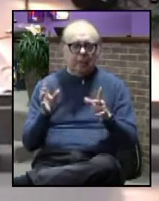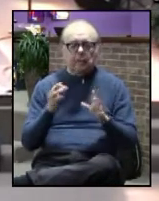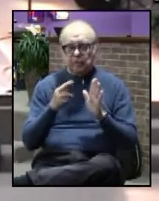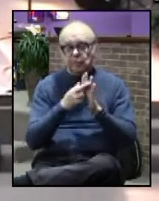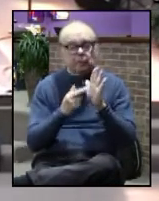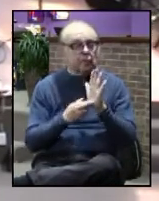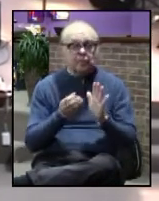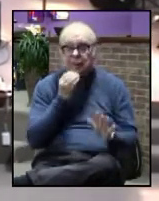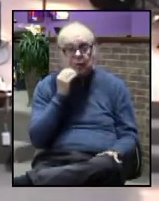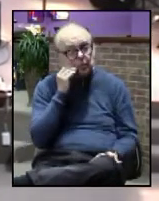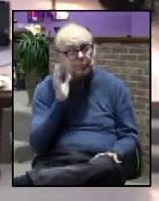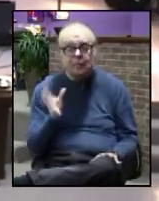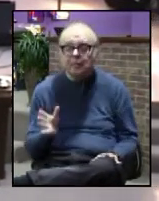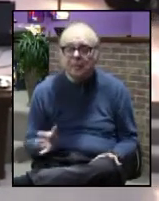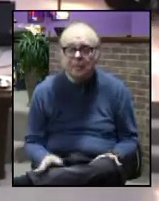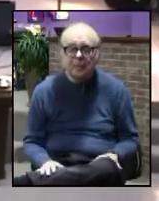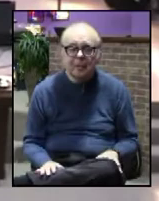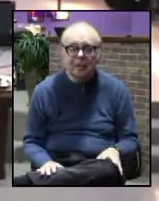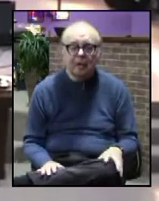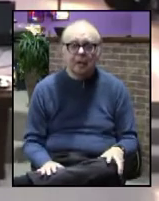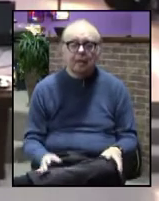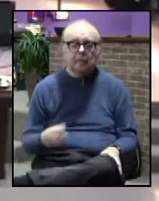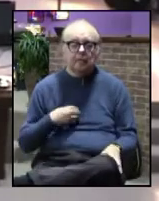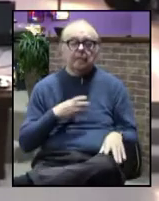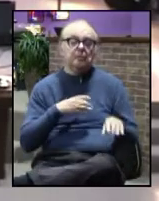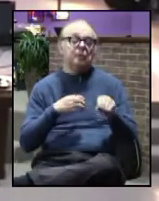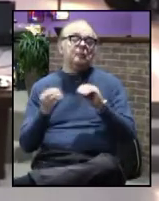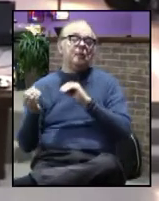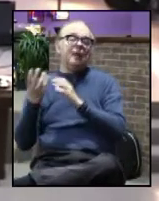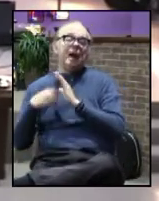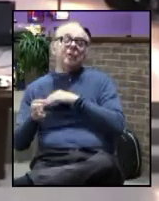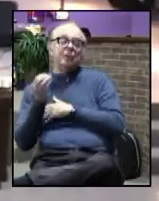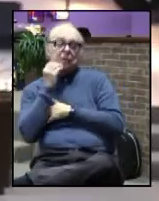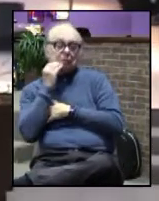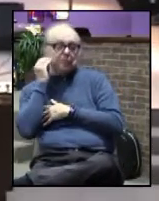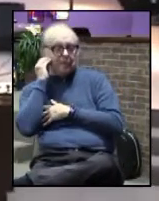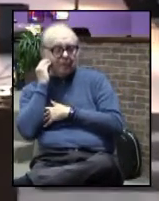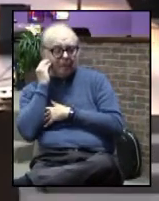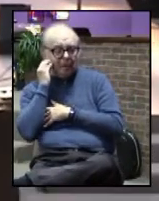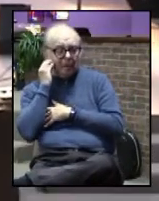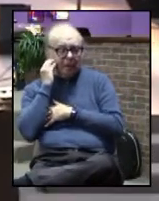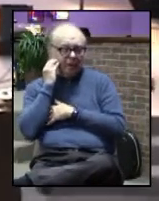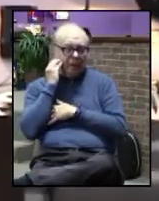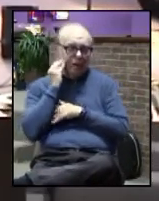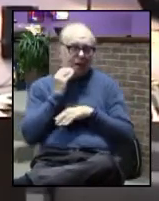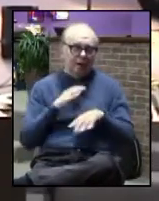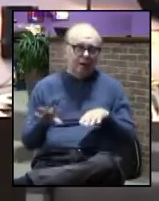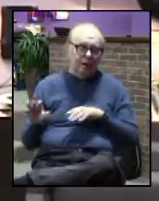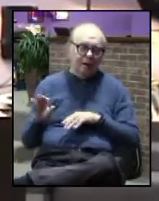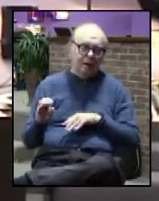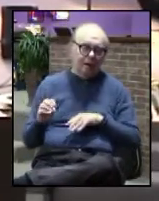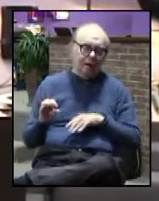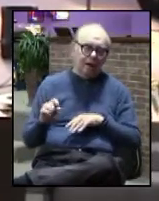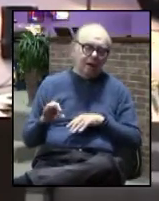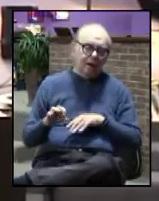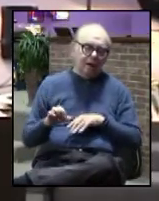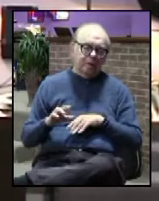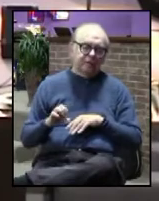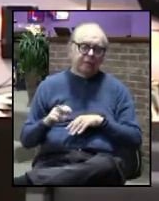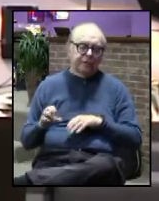at home. I'm moving out, and we're doing the Jefferson song, I'm moving up